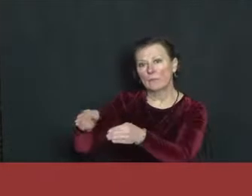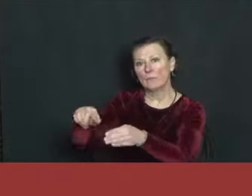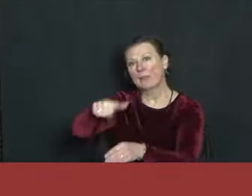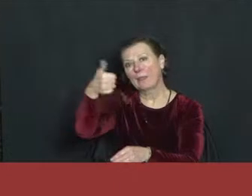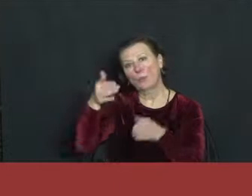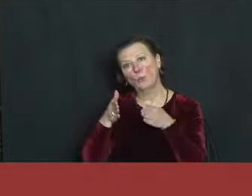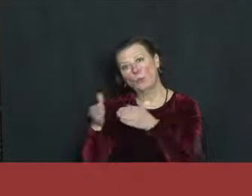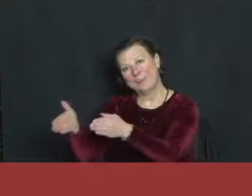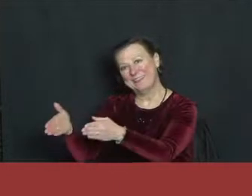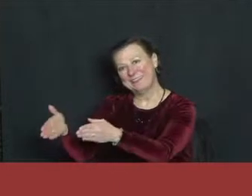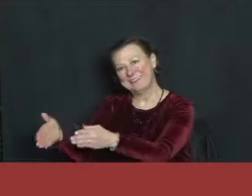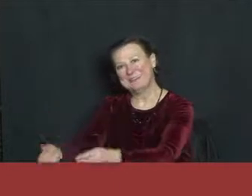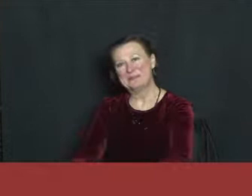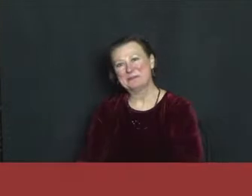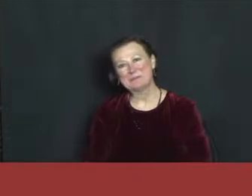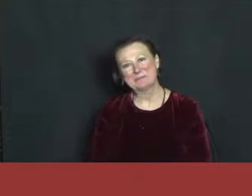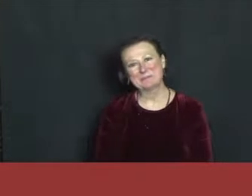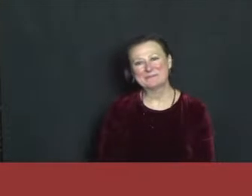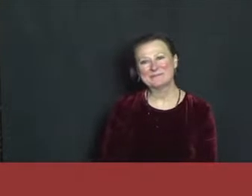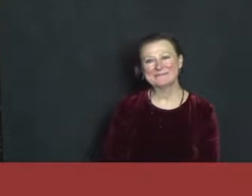way.